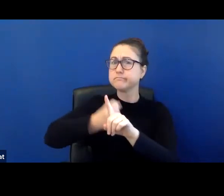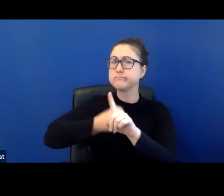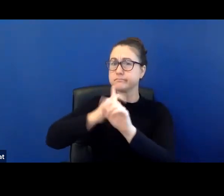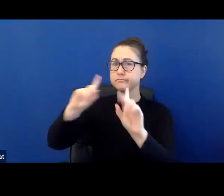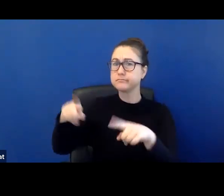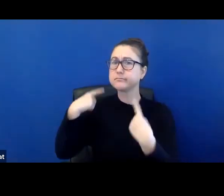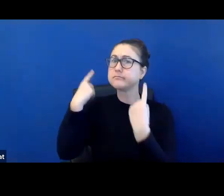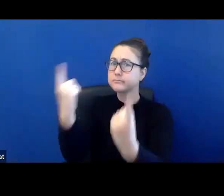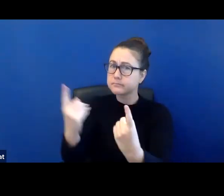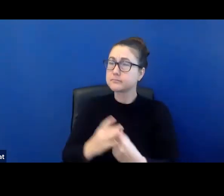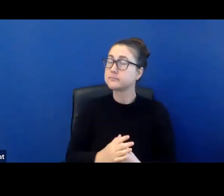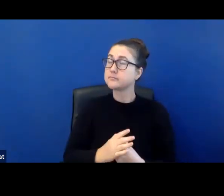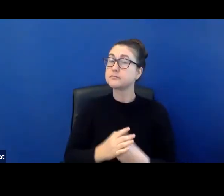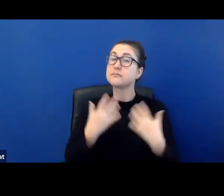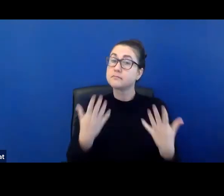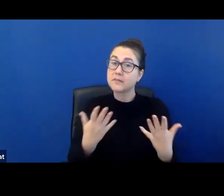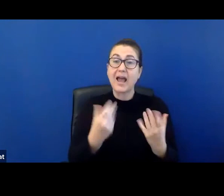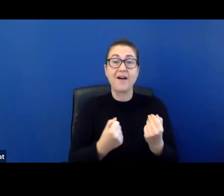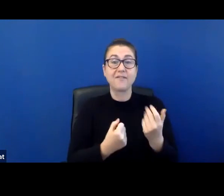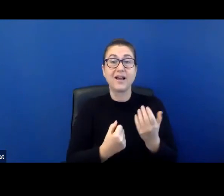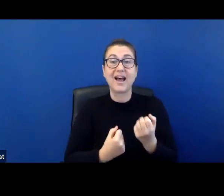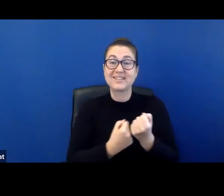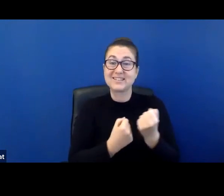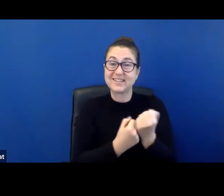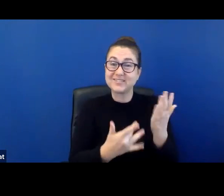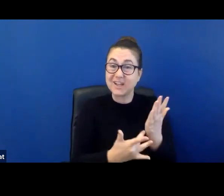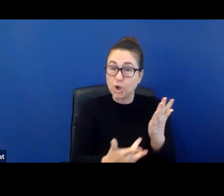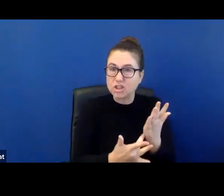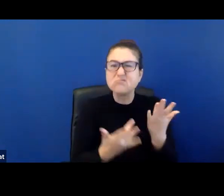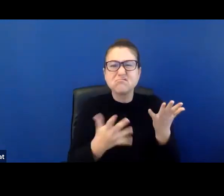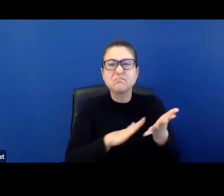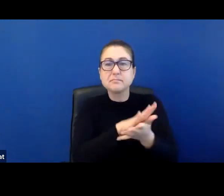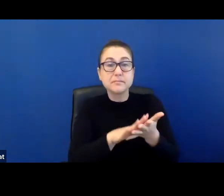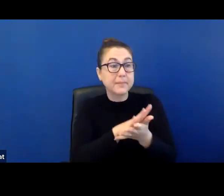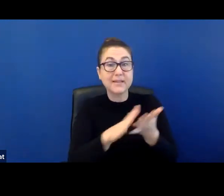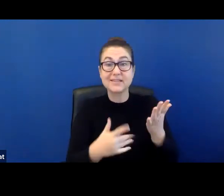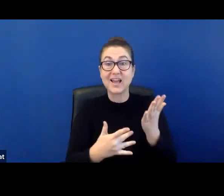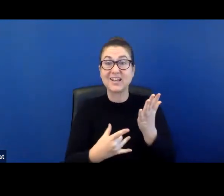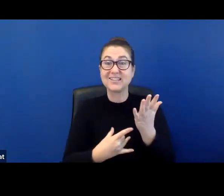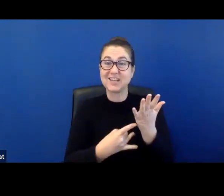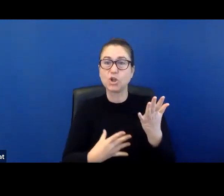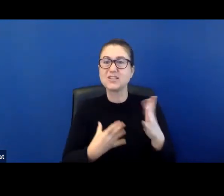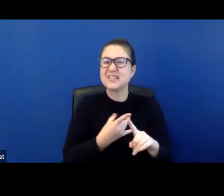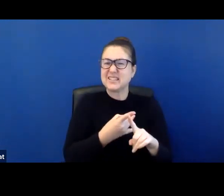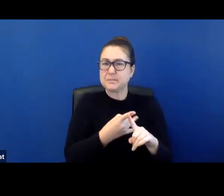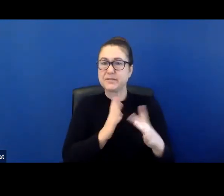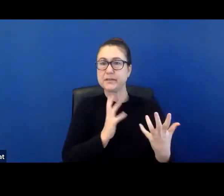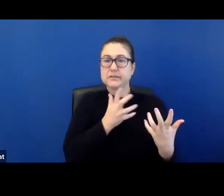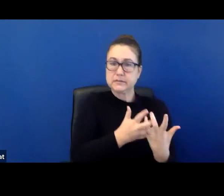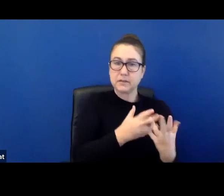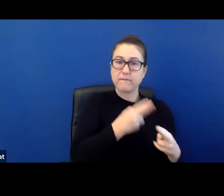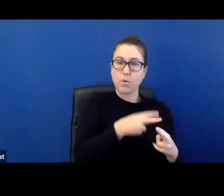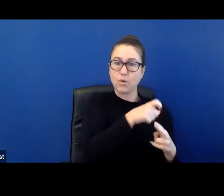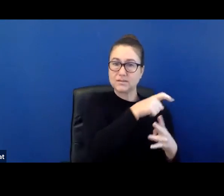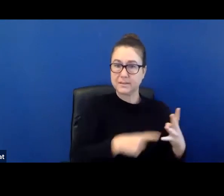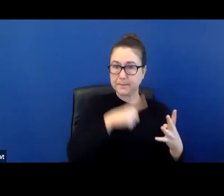a place for assistive technology, that in other words, technology that is specifically designed for people with disability,